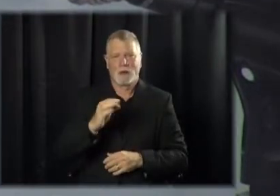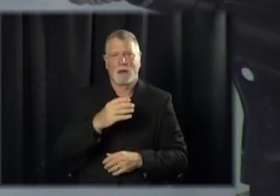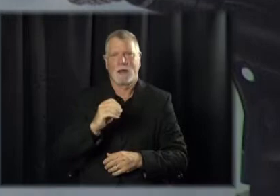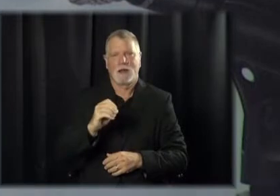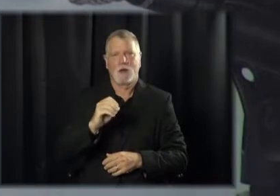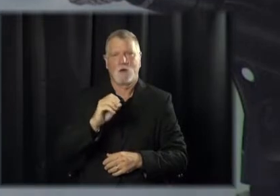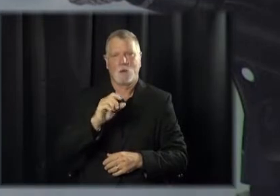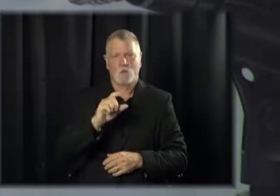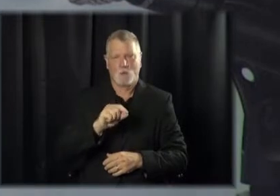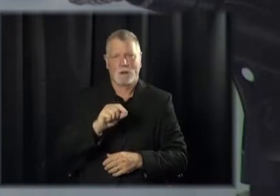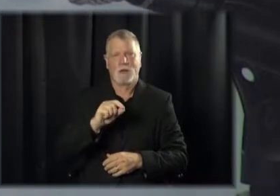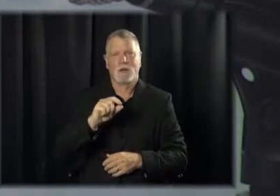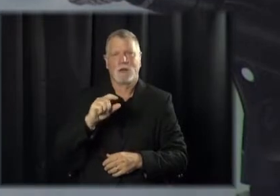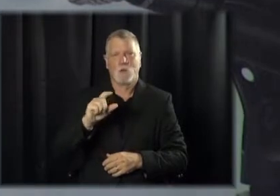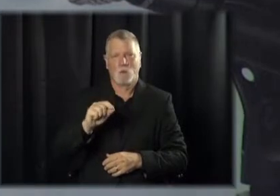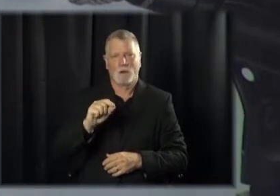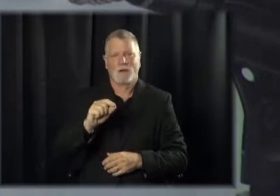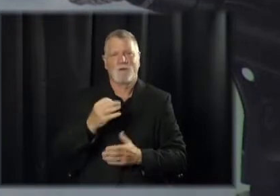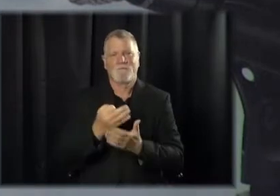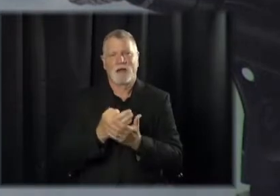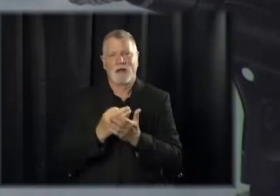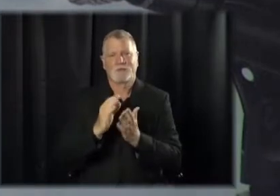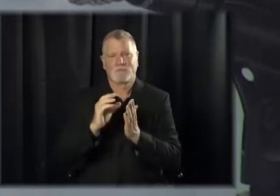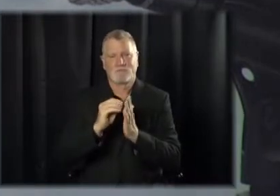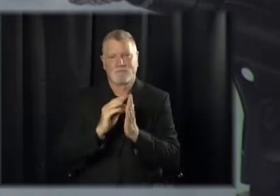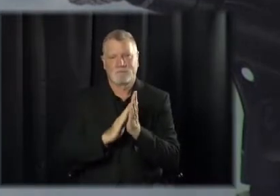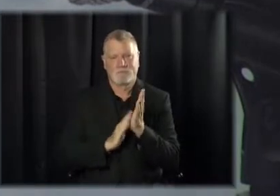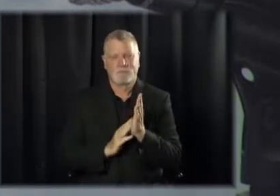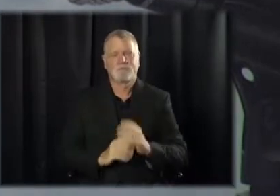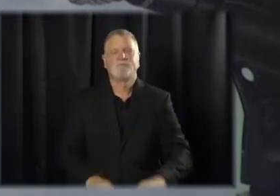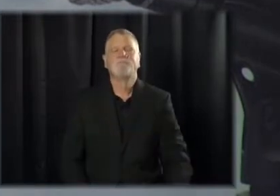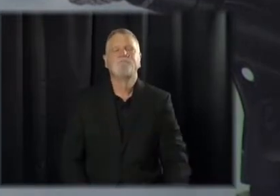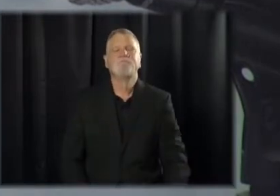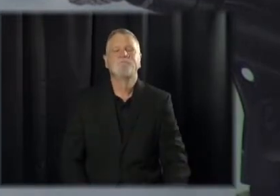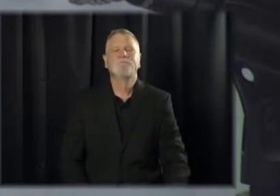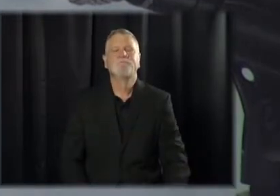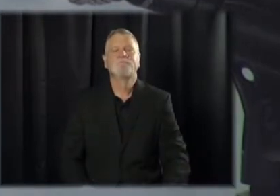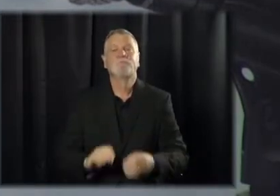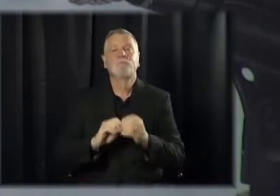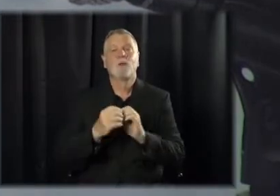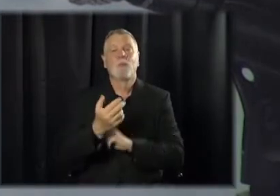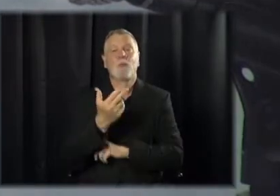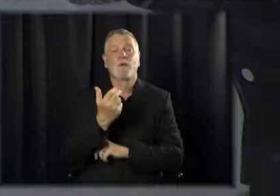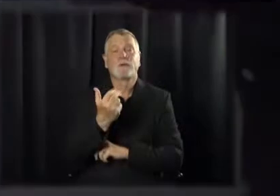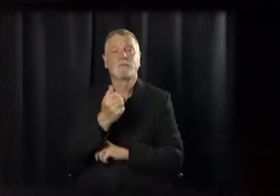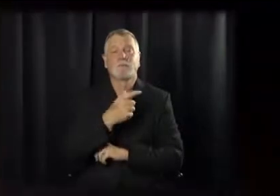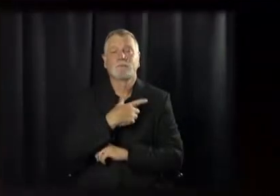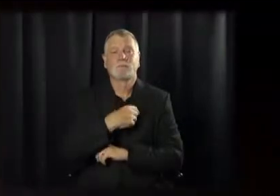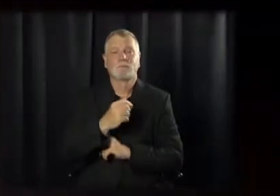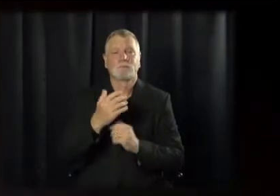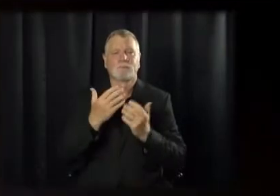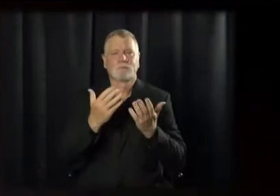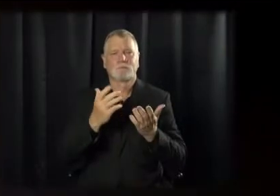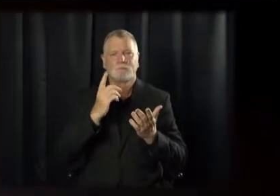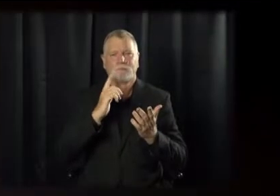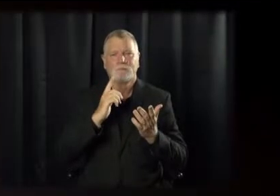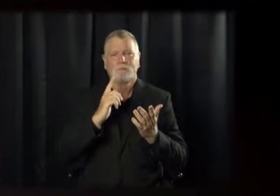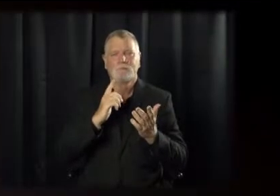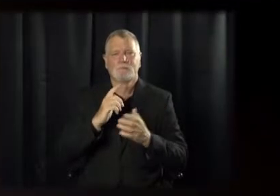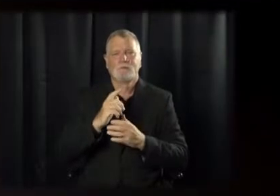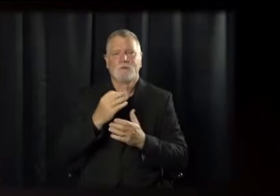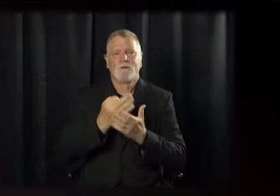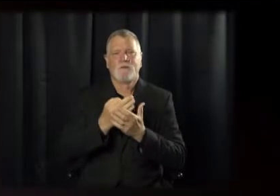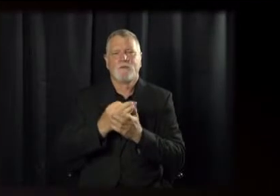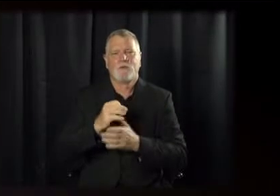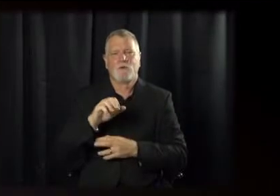2020 financial statements. Item 13, Corporation of Fine Arts is requesting to extend fiscal